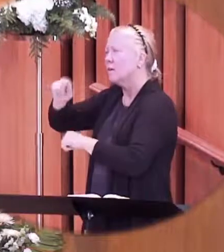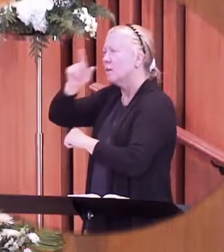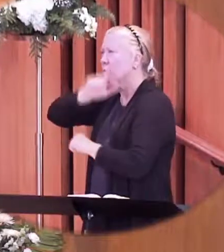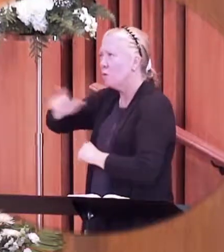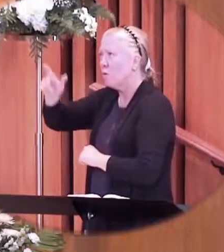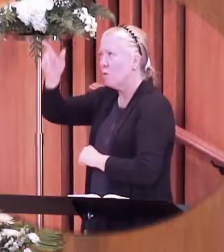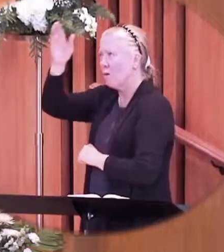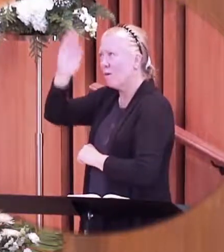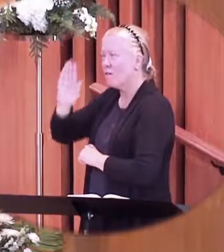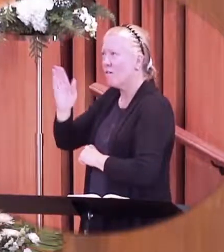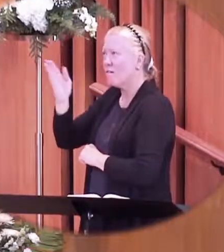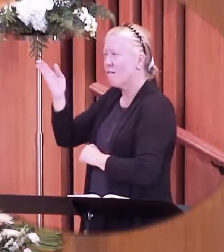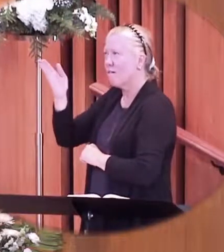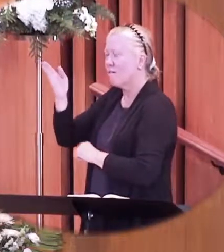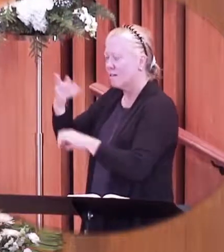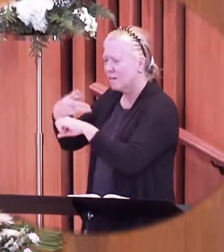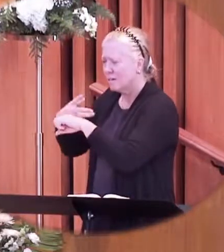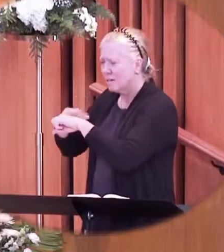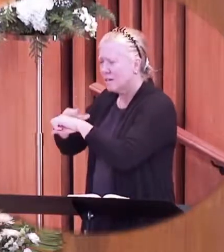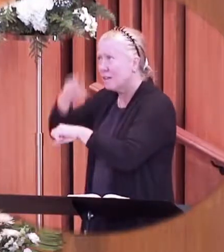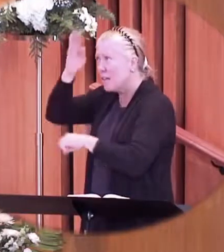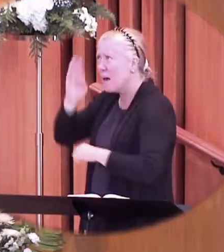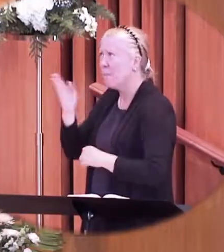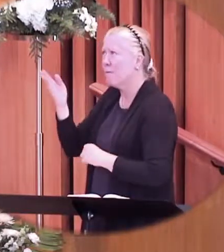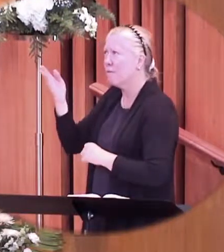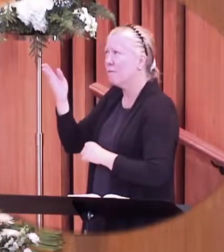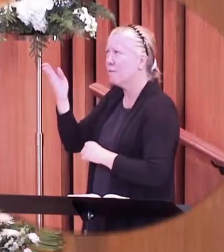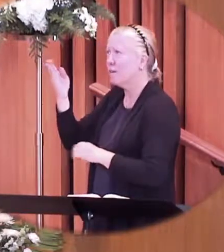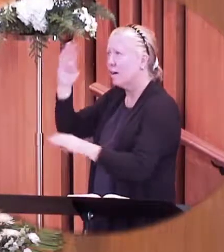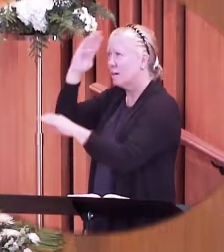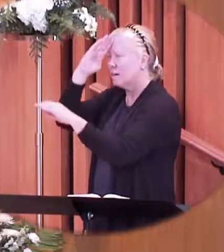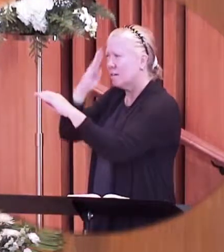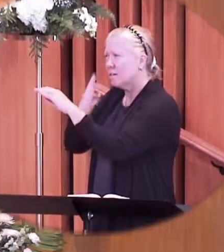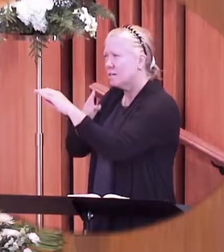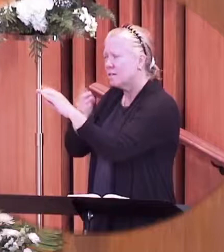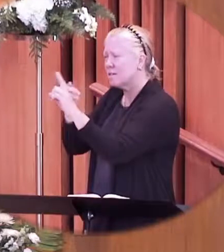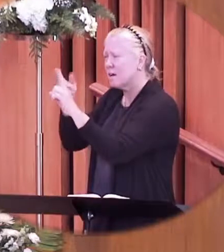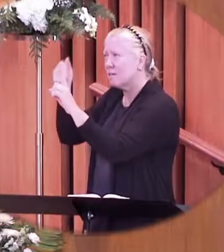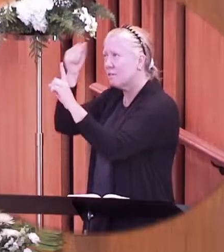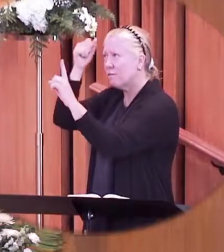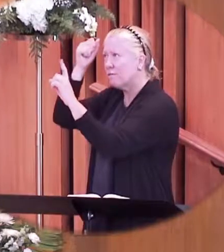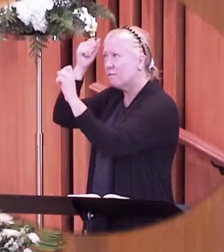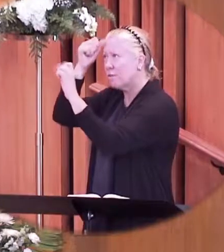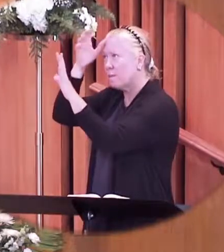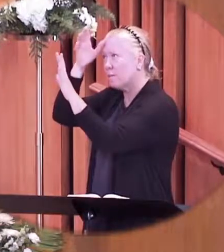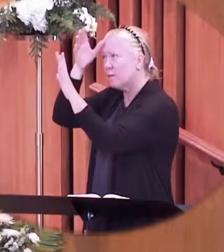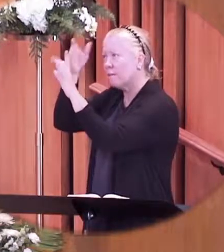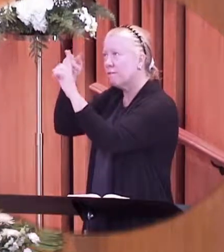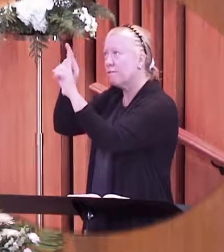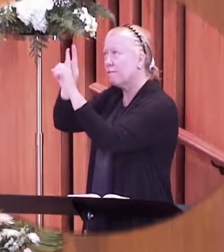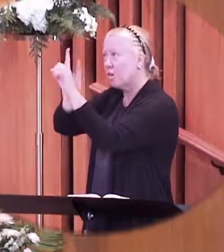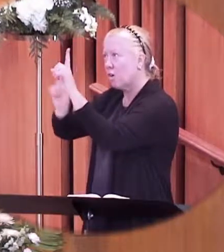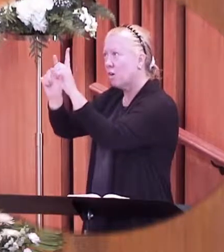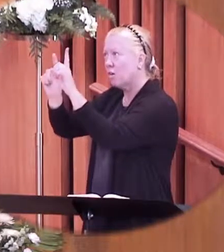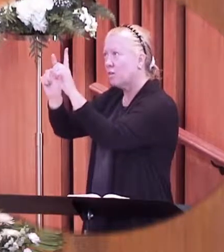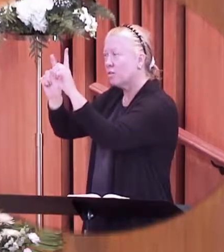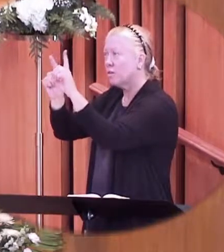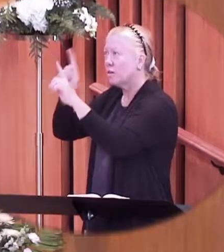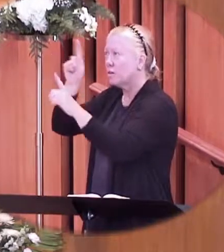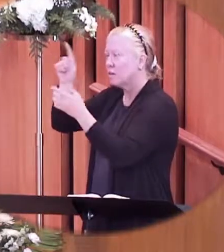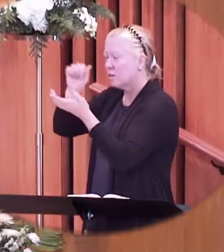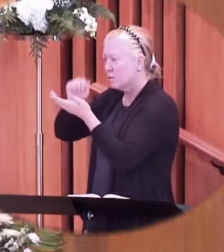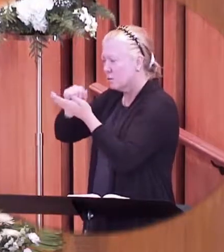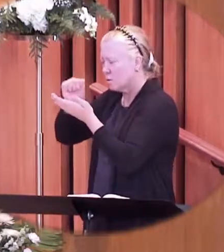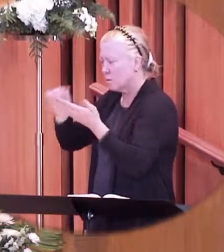Son, Lord God, Lamb of God, Son of the